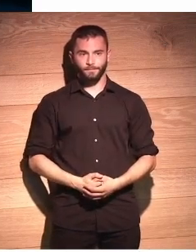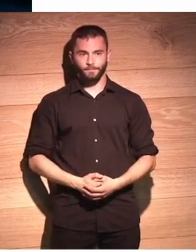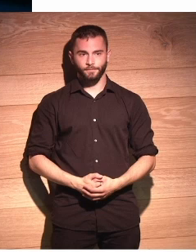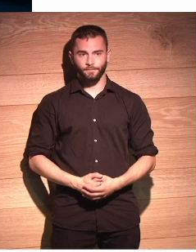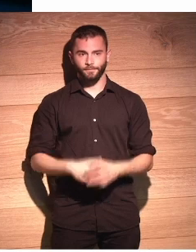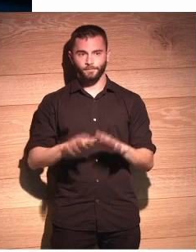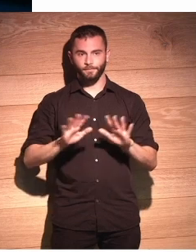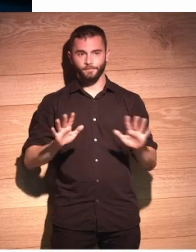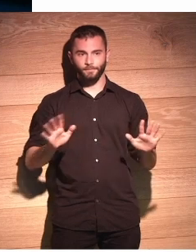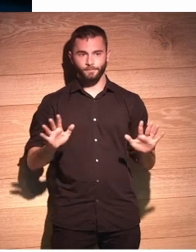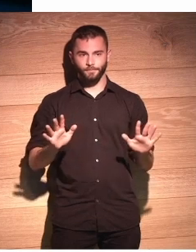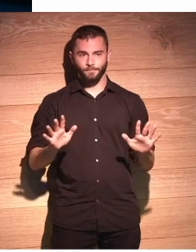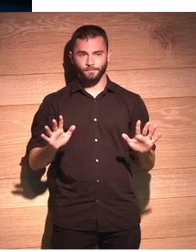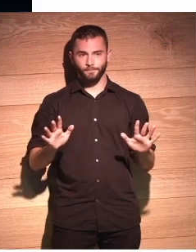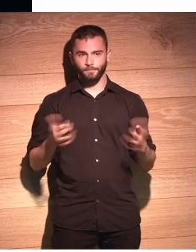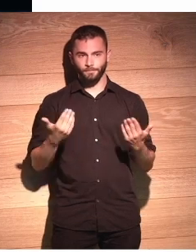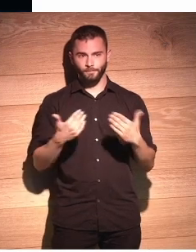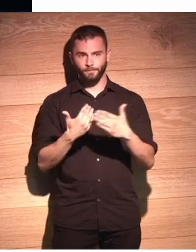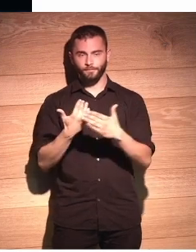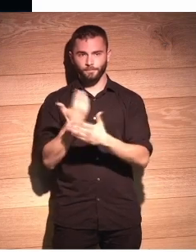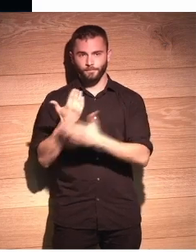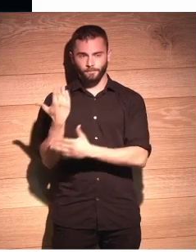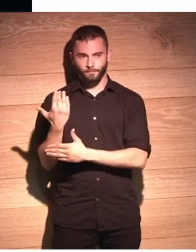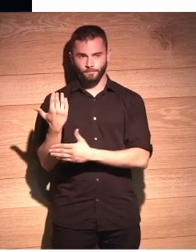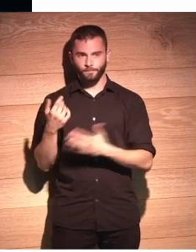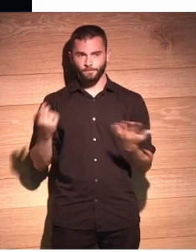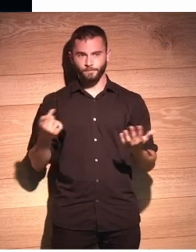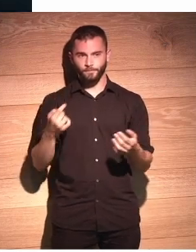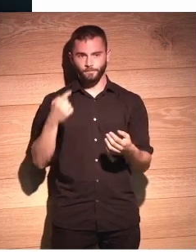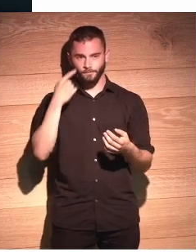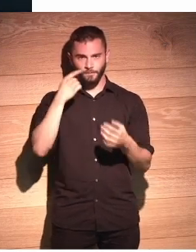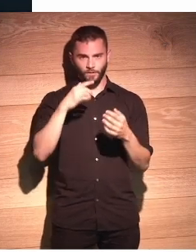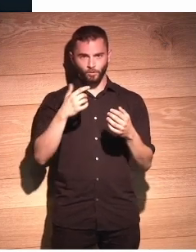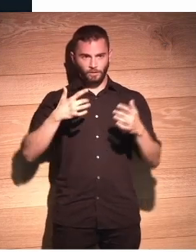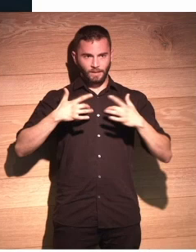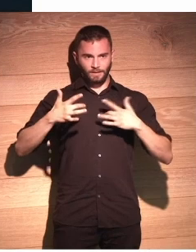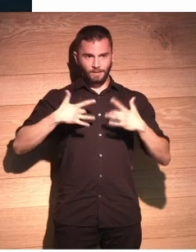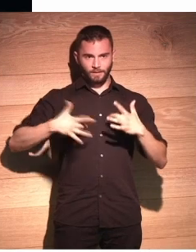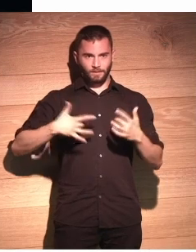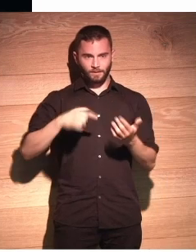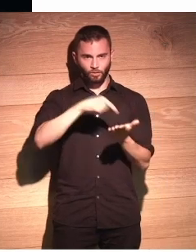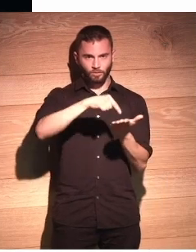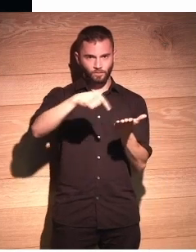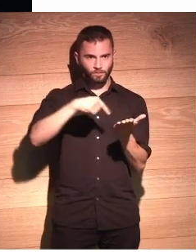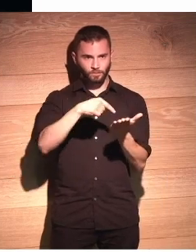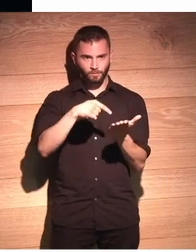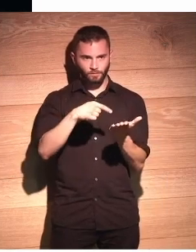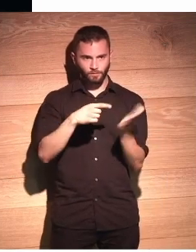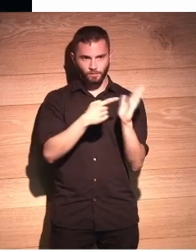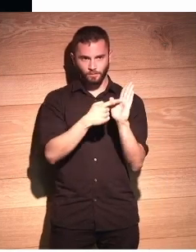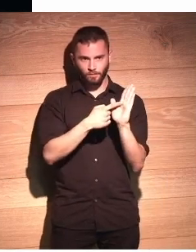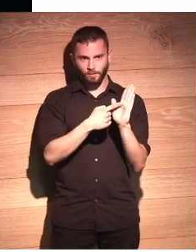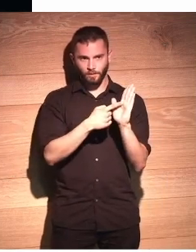Just like any mobile device these days, it has cameras and sensors, and just like your phones and social media